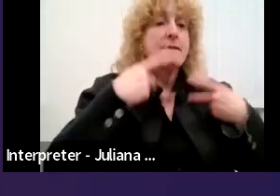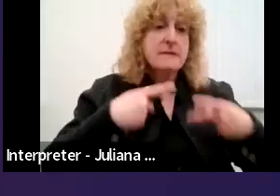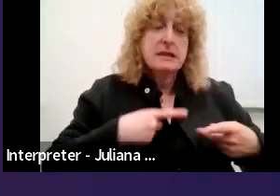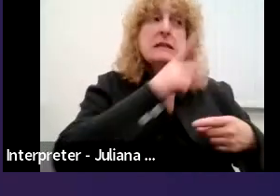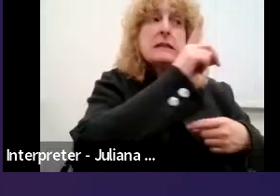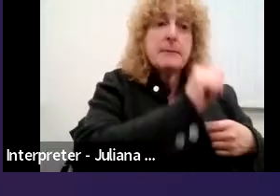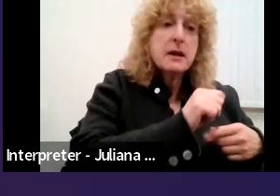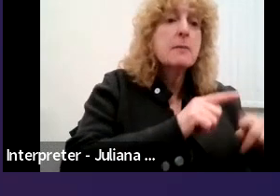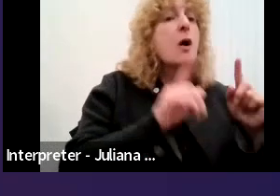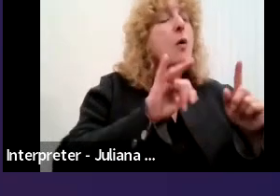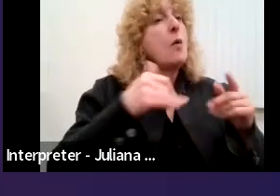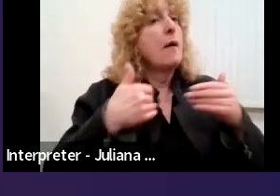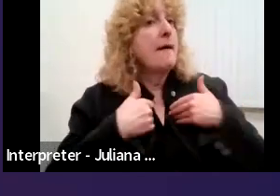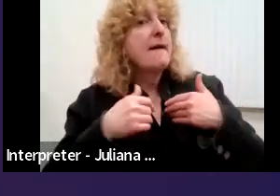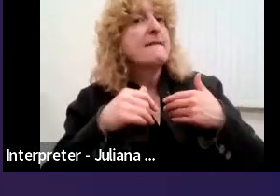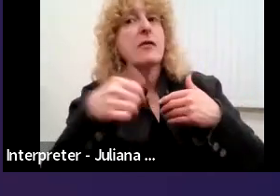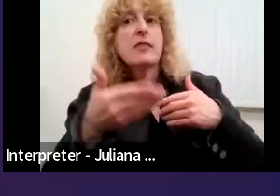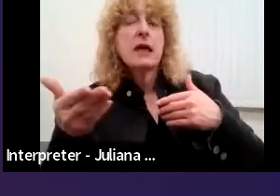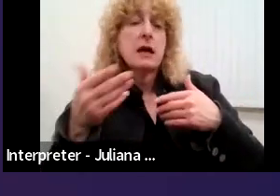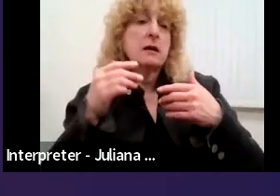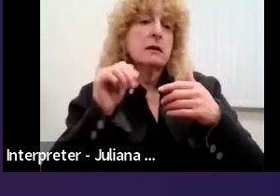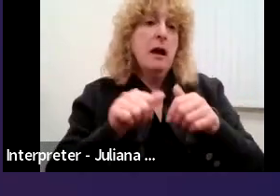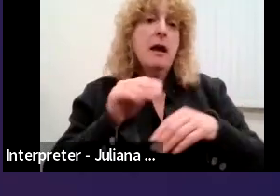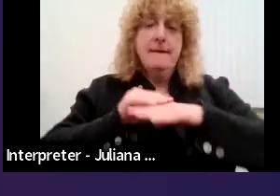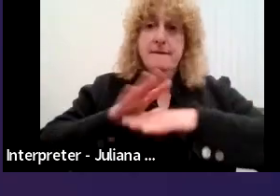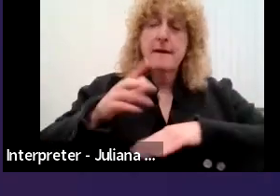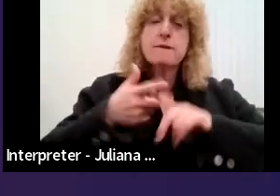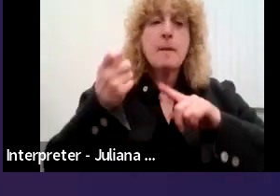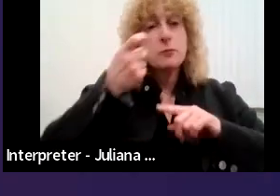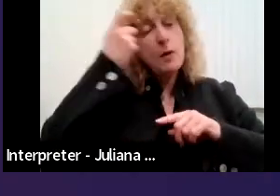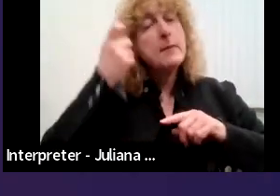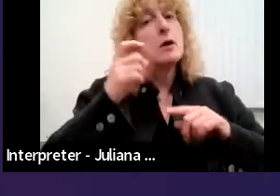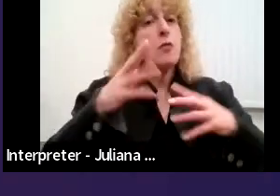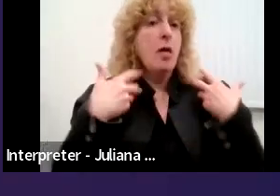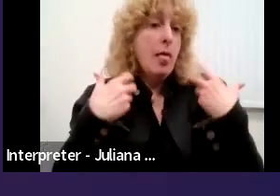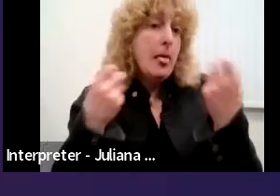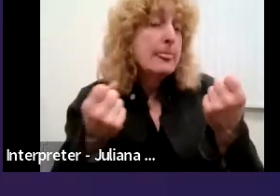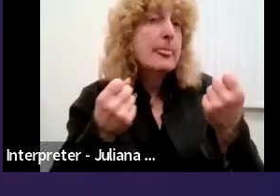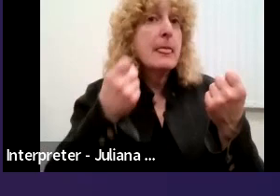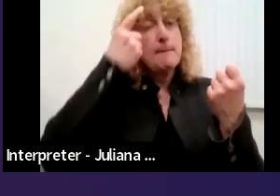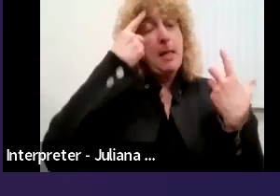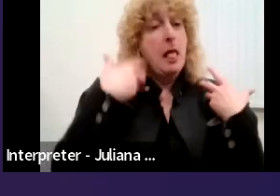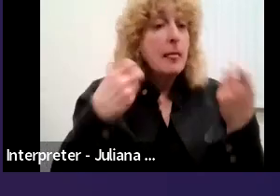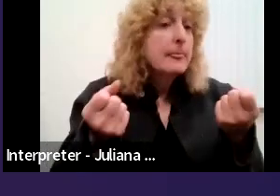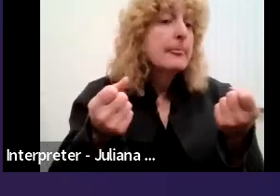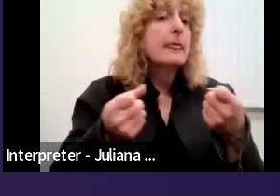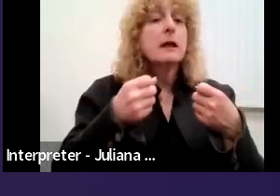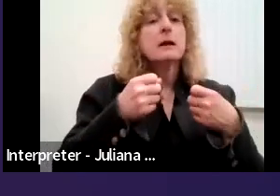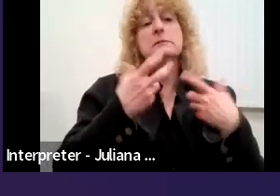by trauma include your health, mental health, memory, your sleeping, your eating